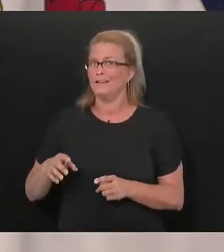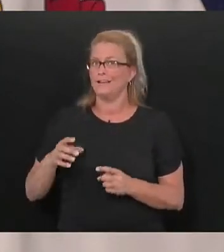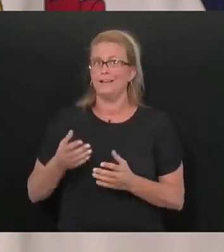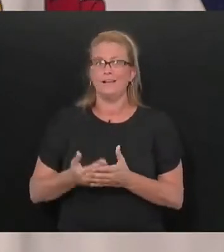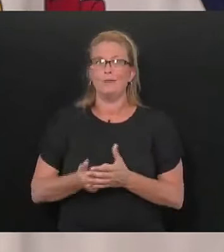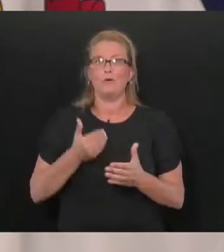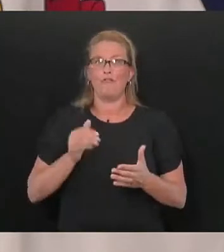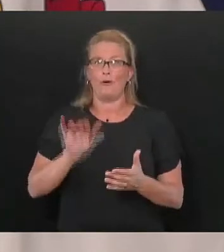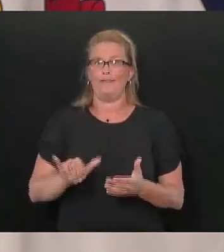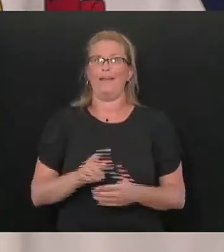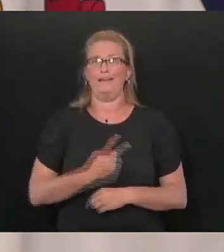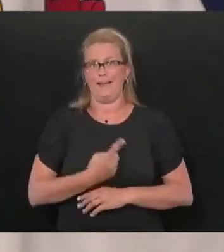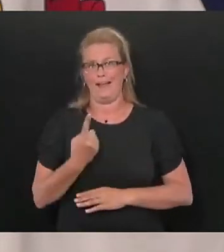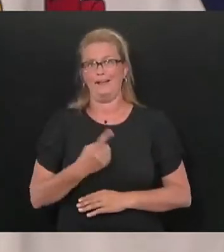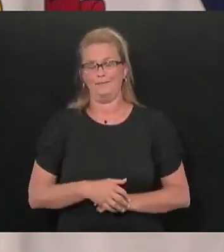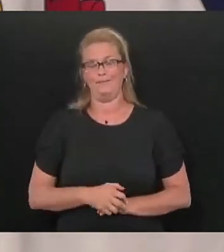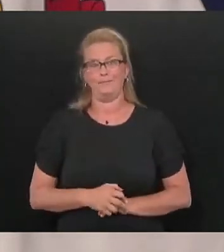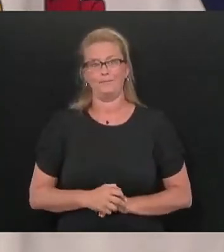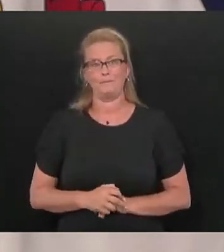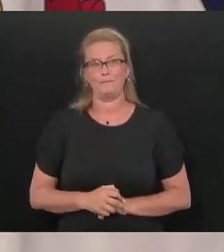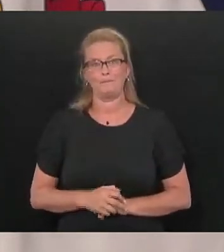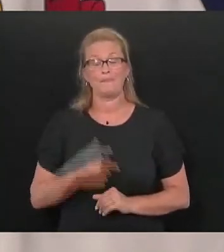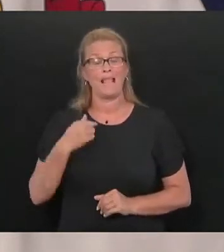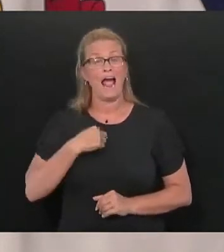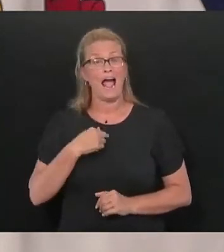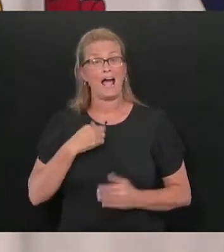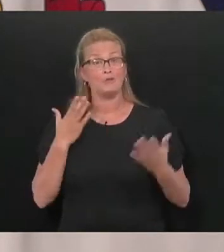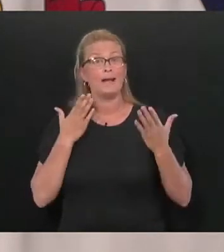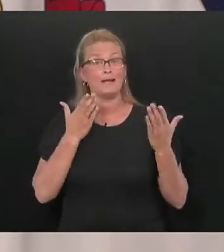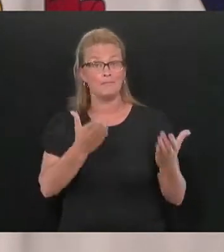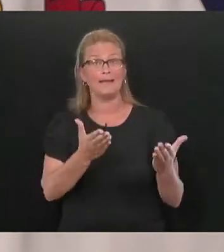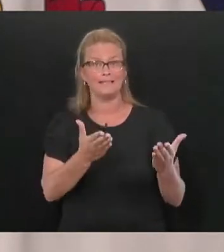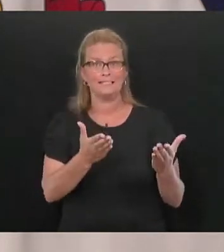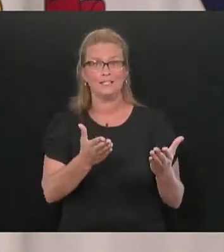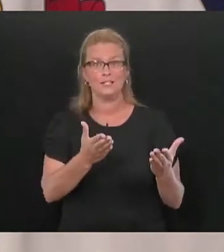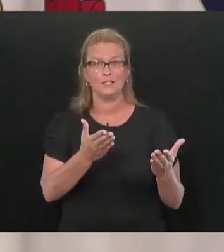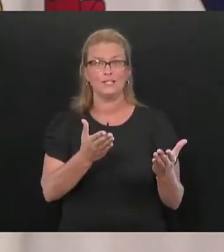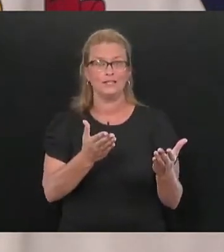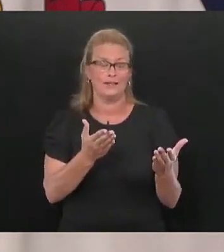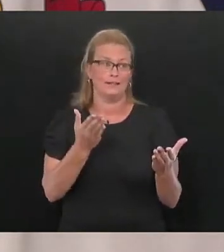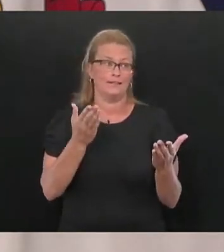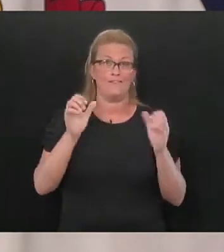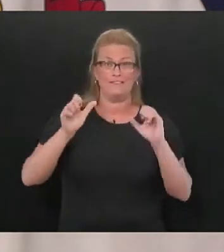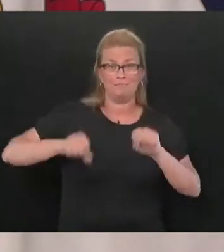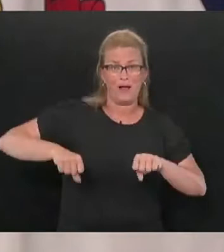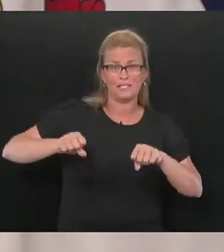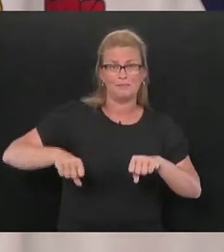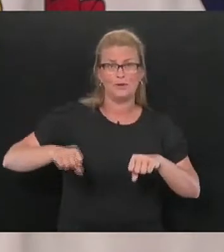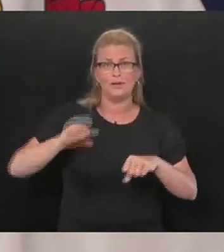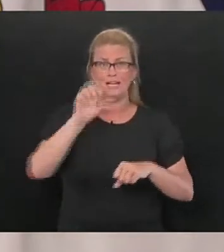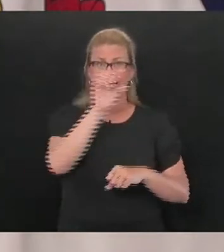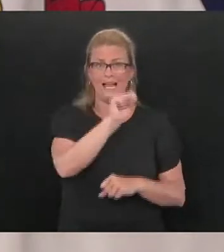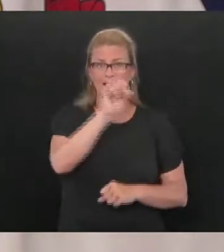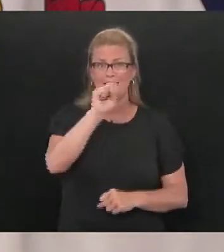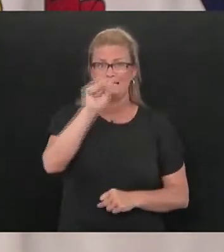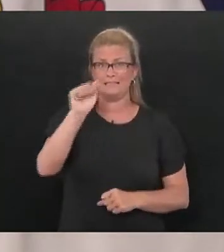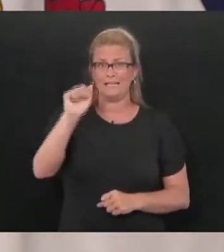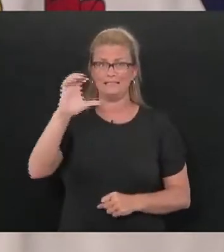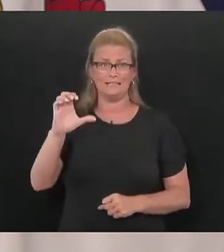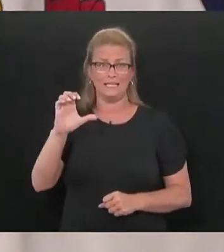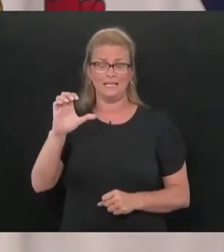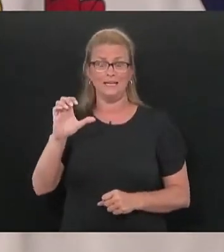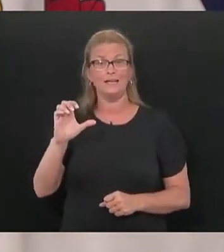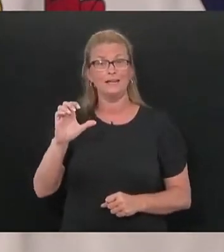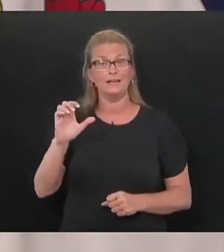do. Now, I would recommend, if it is all possible, to our SSAC that we bring